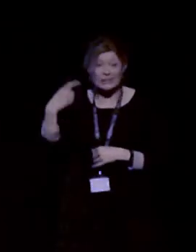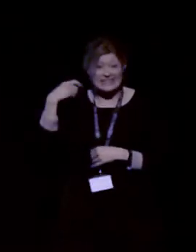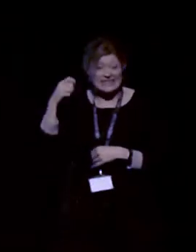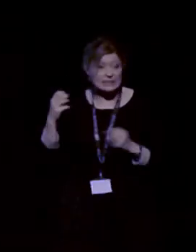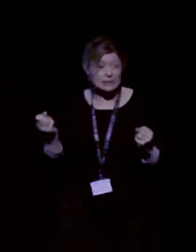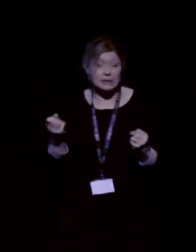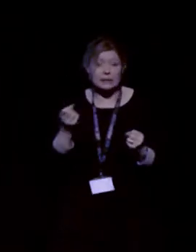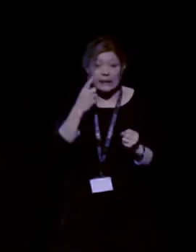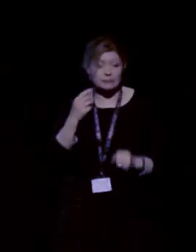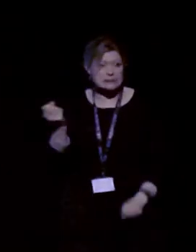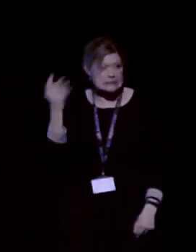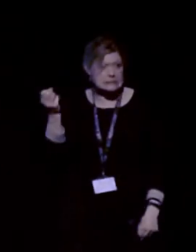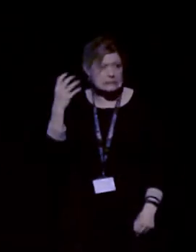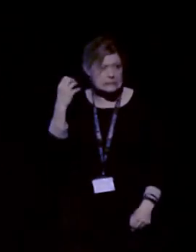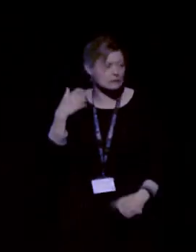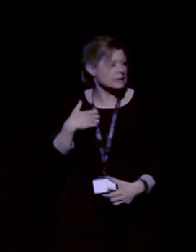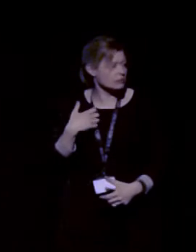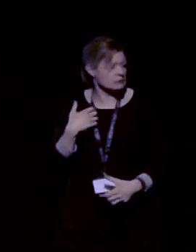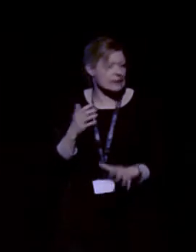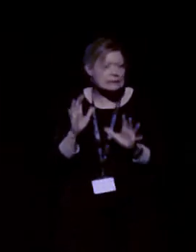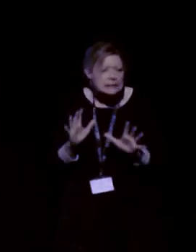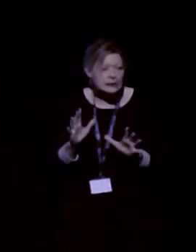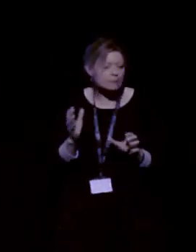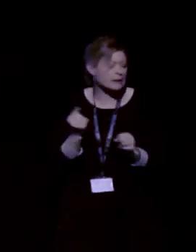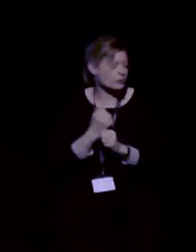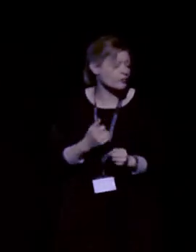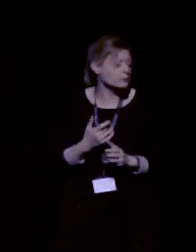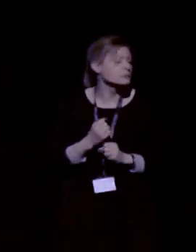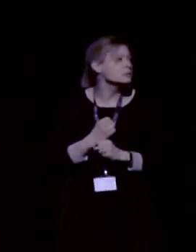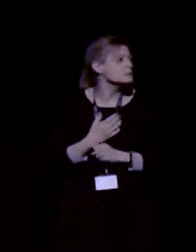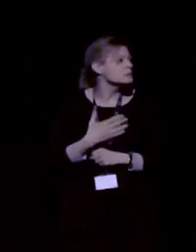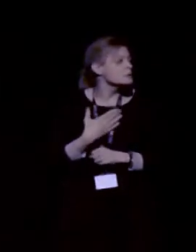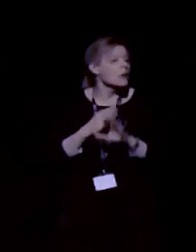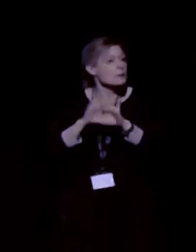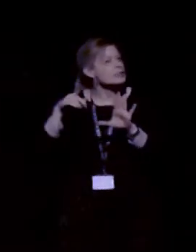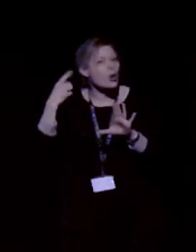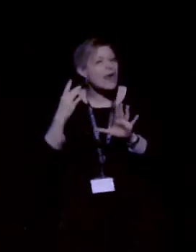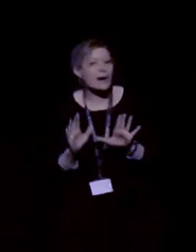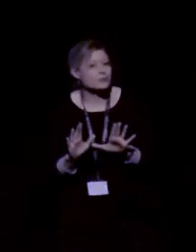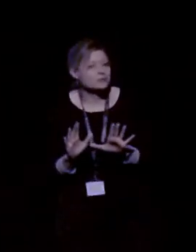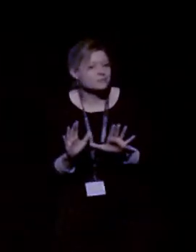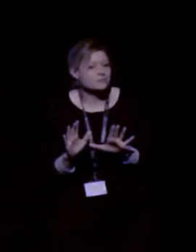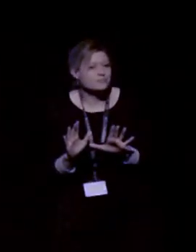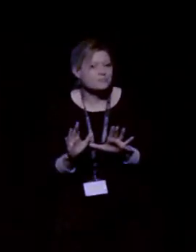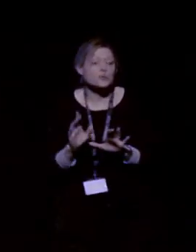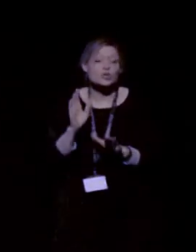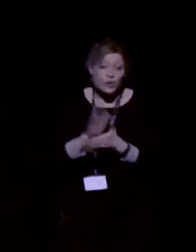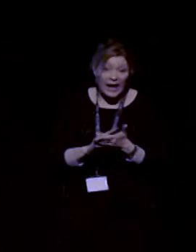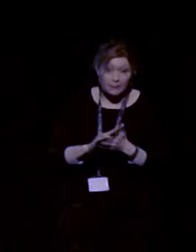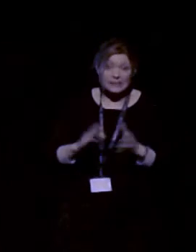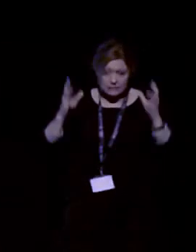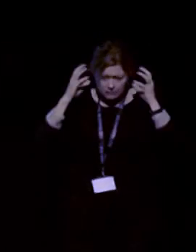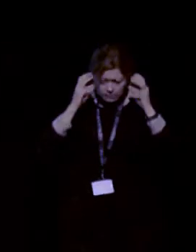very annoying sound quality. It may be distressing, but it's not especially loud. And so you can match its loudness